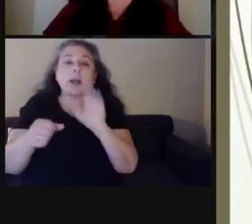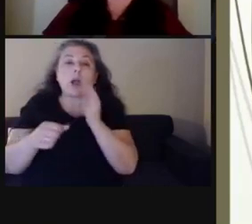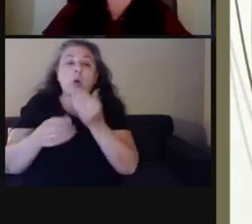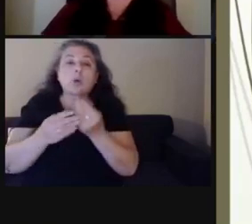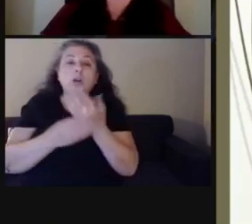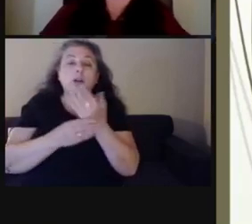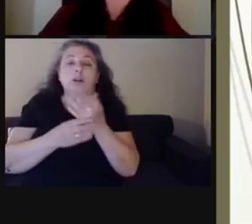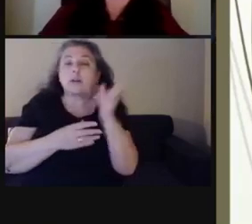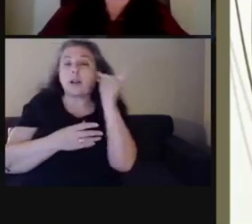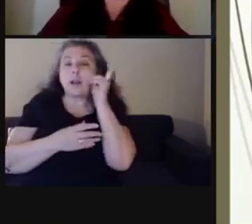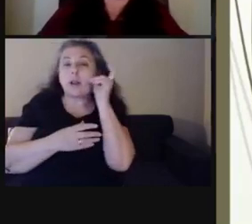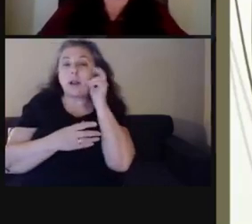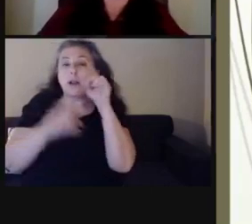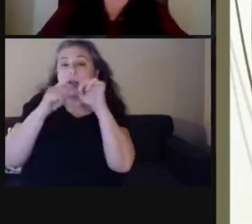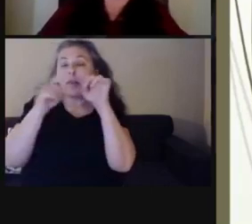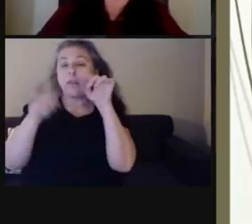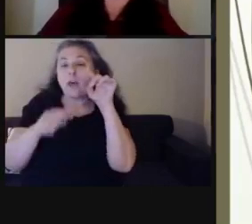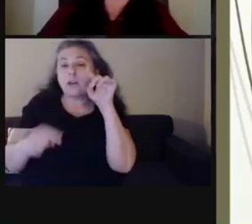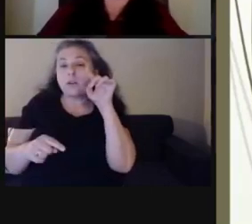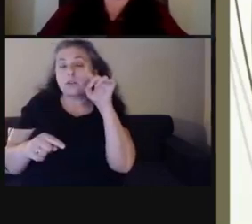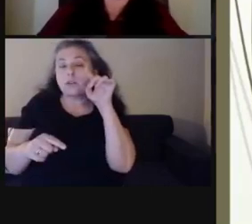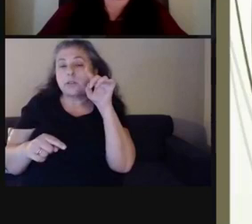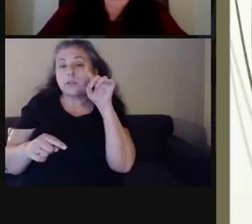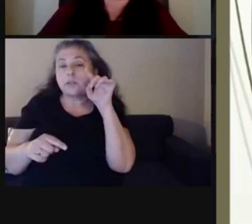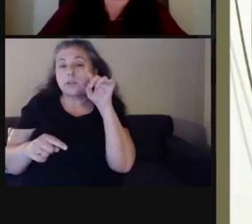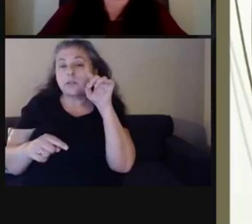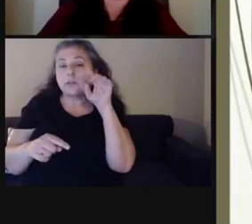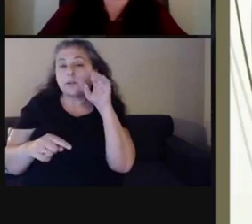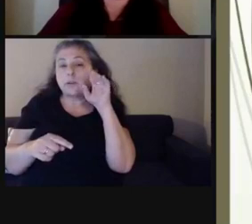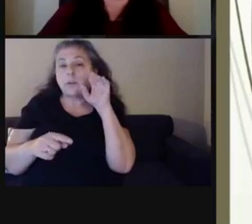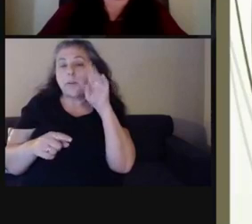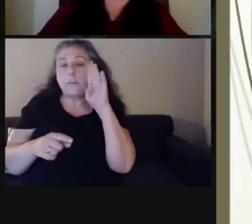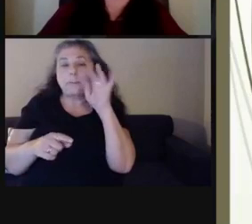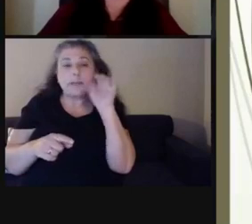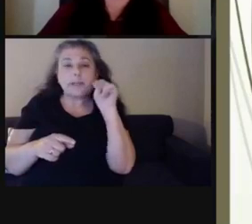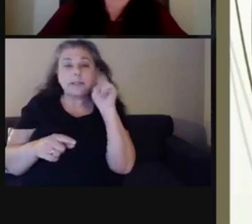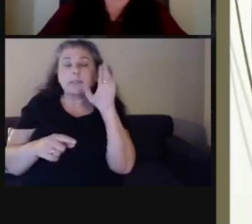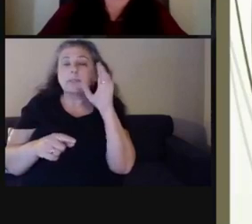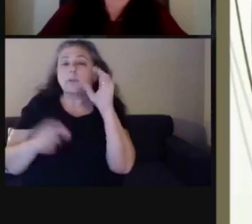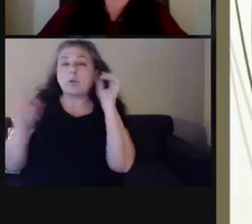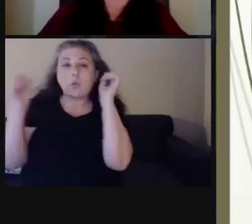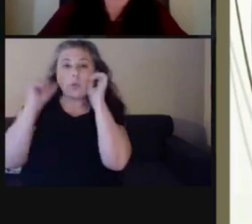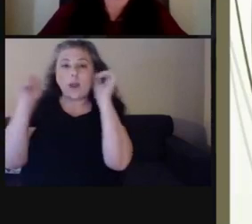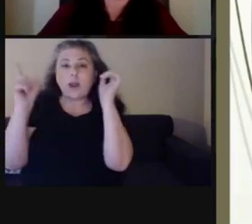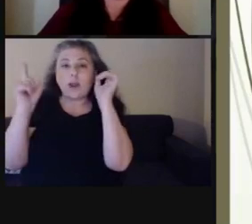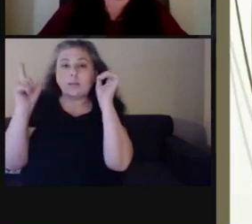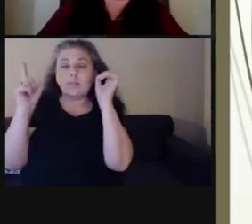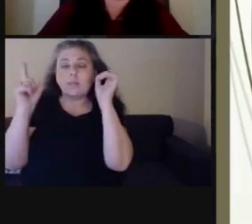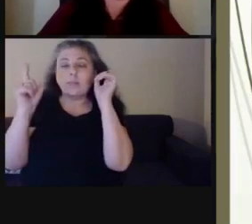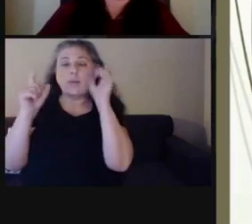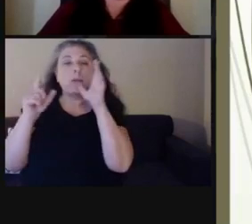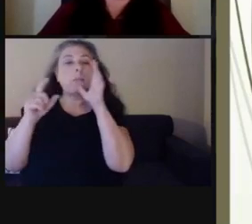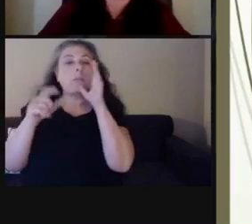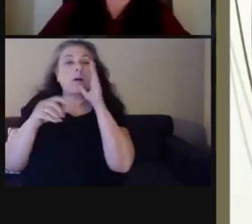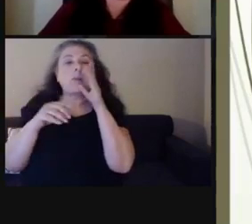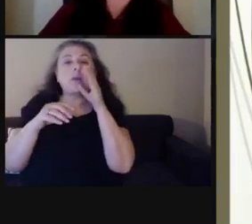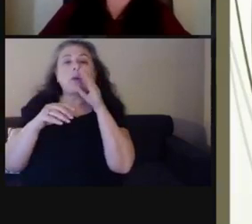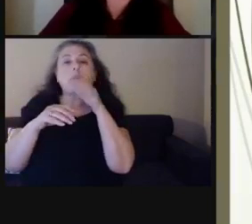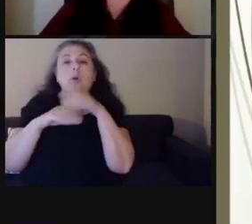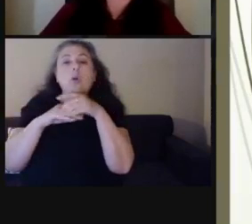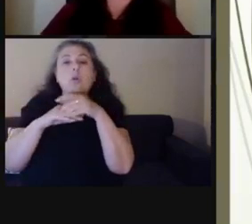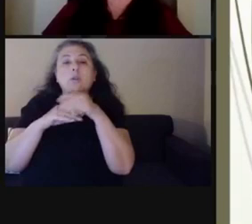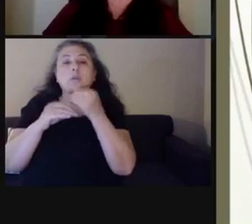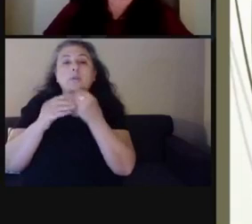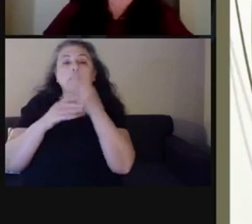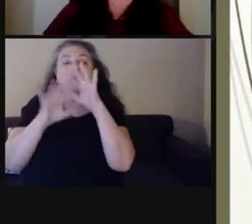when we hear the thunders, the thunder beings that come to wake up Mother Earth, those spring rains. Within the last